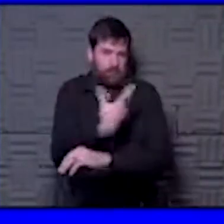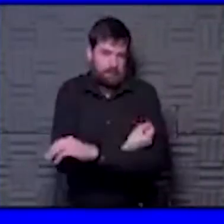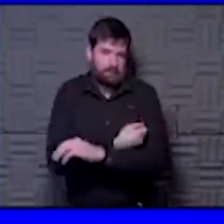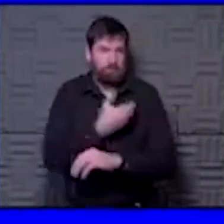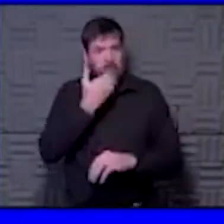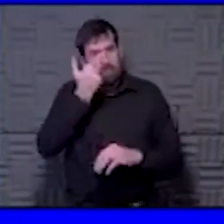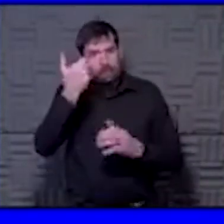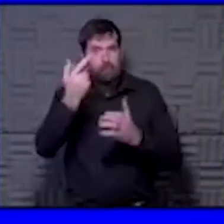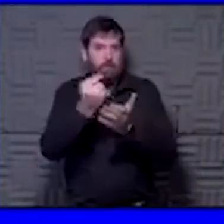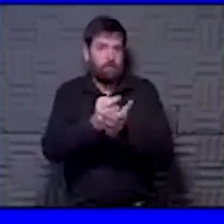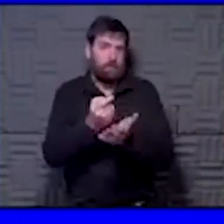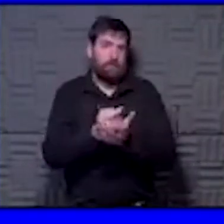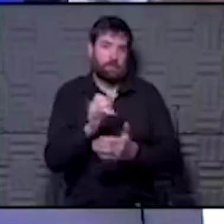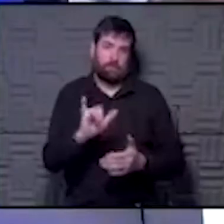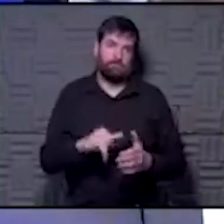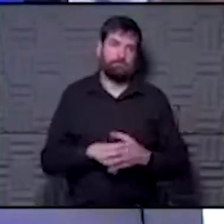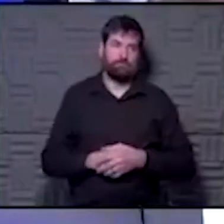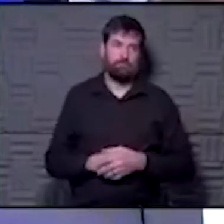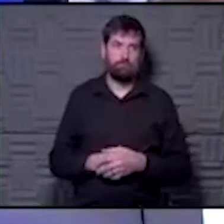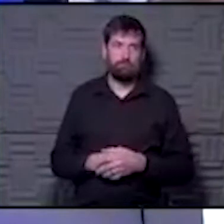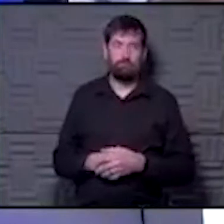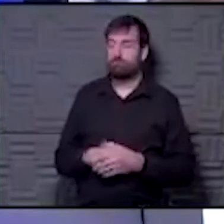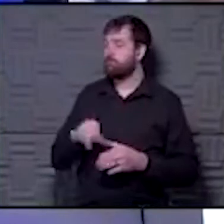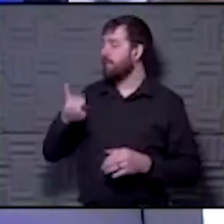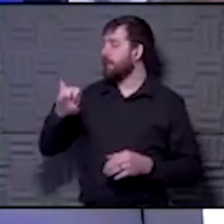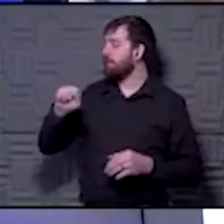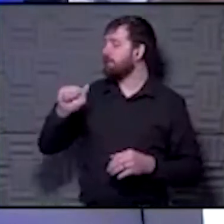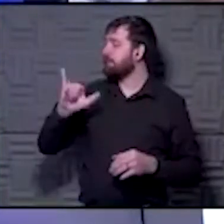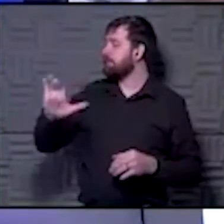better therapeutics as well. Isaac wants